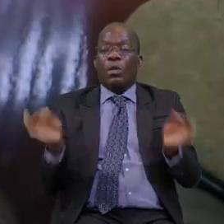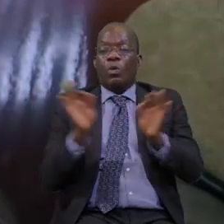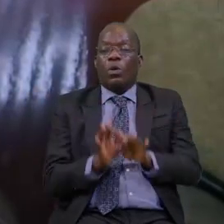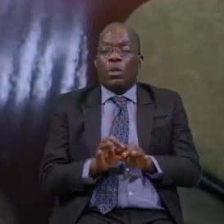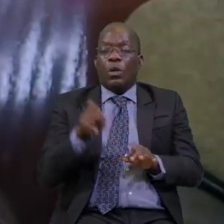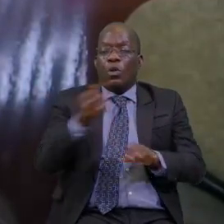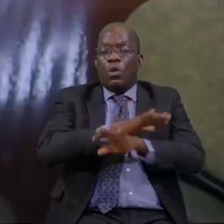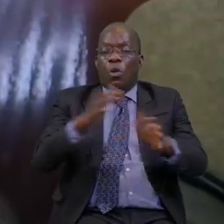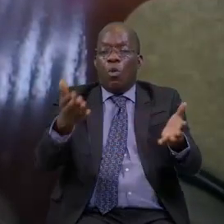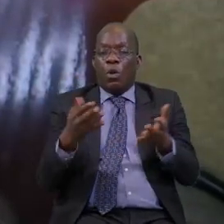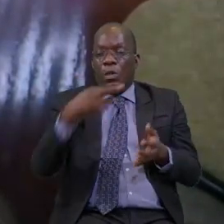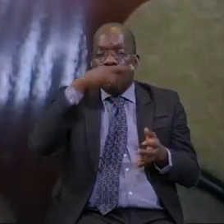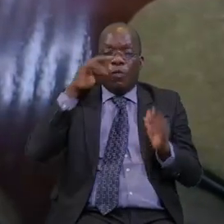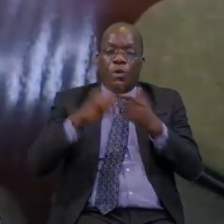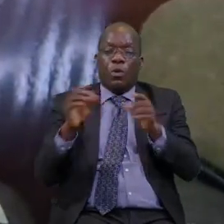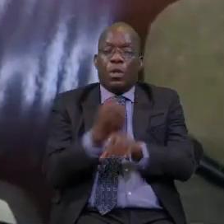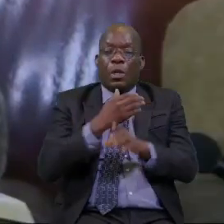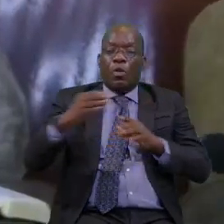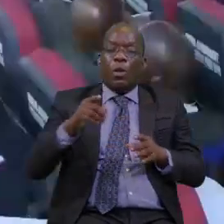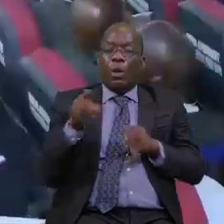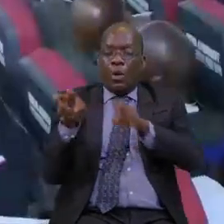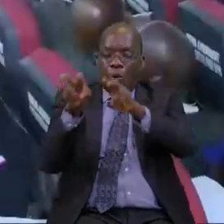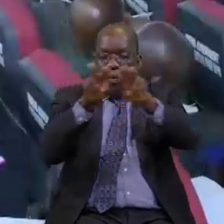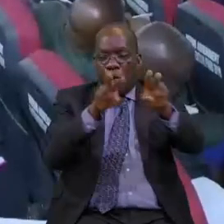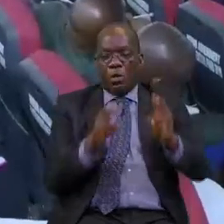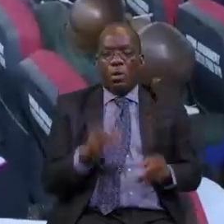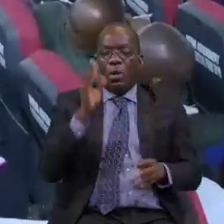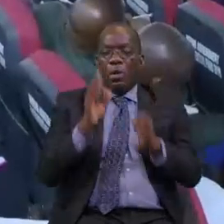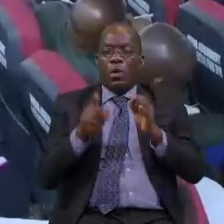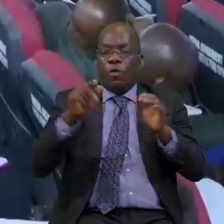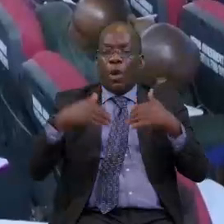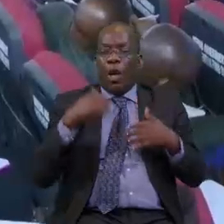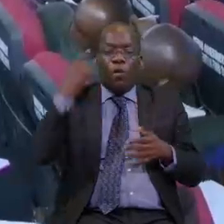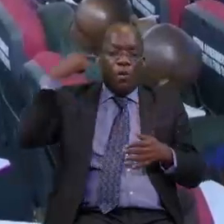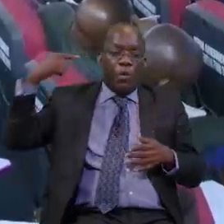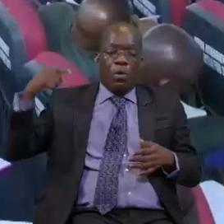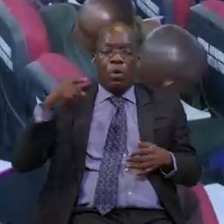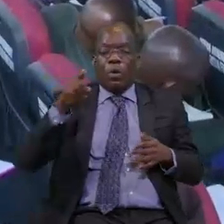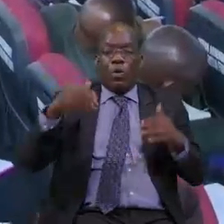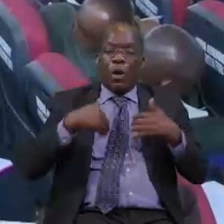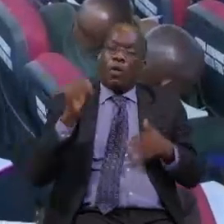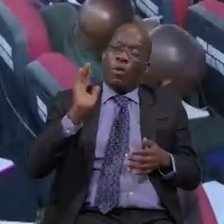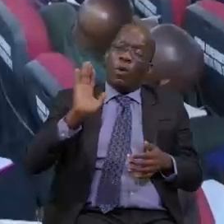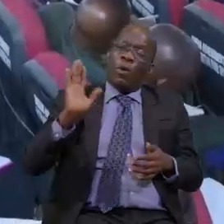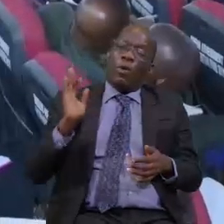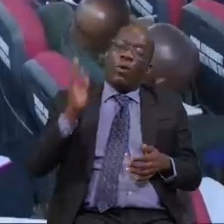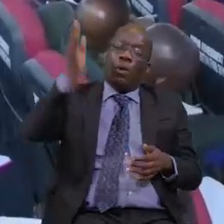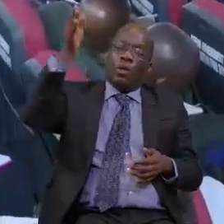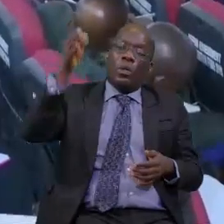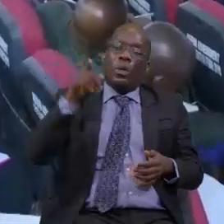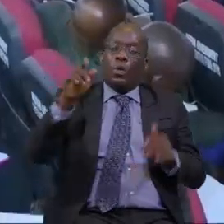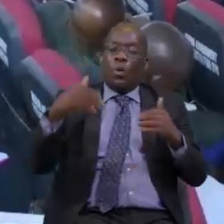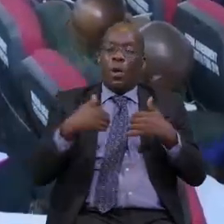take away, watch. If you have a goal, if you have a destiny, if you have a place you are going, you